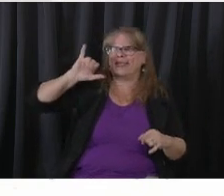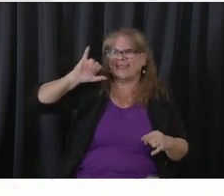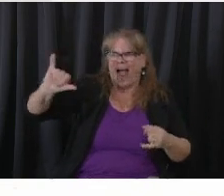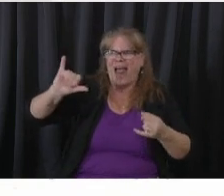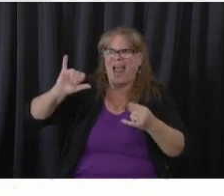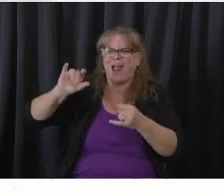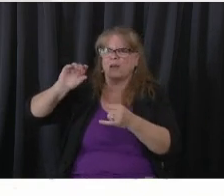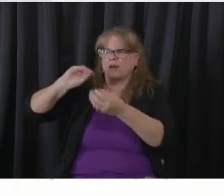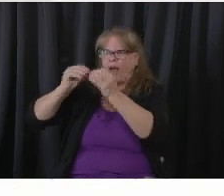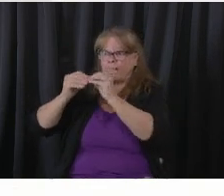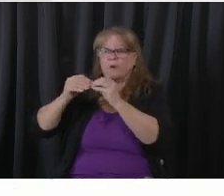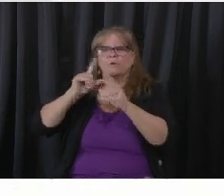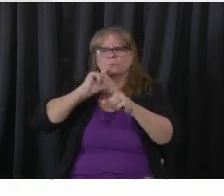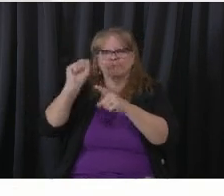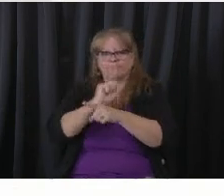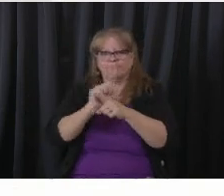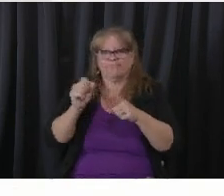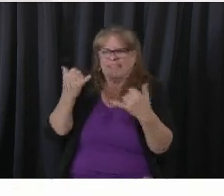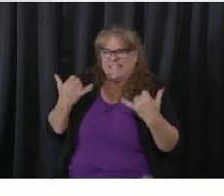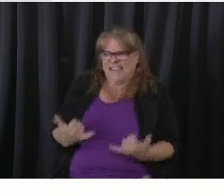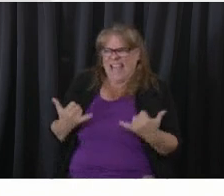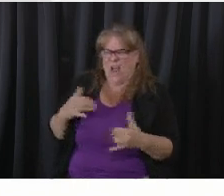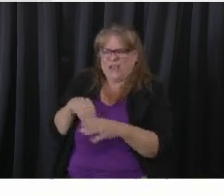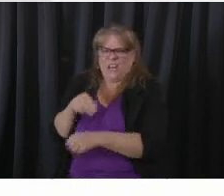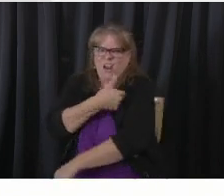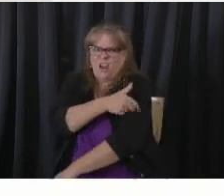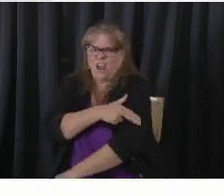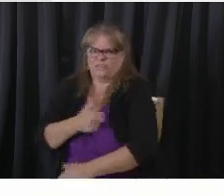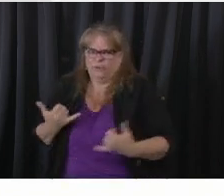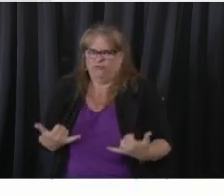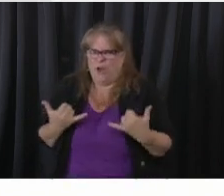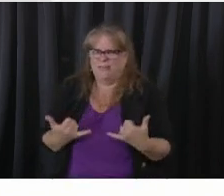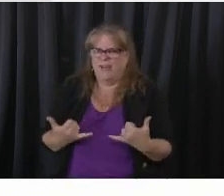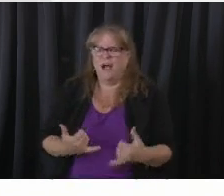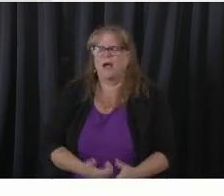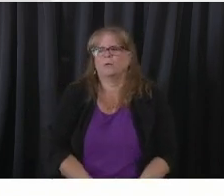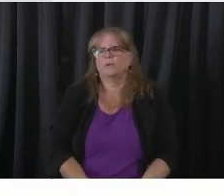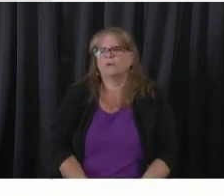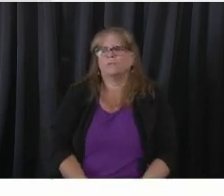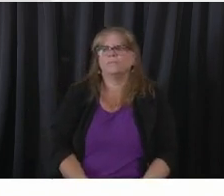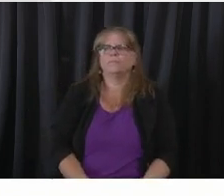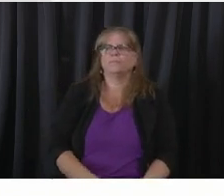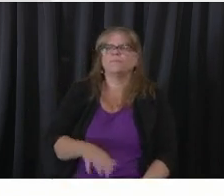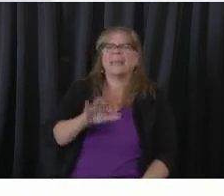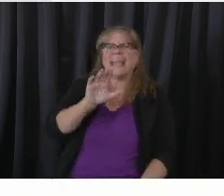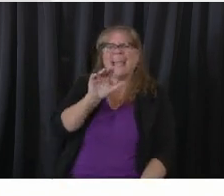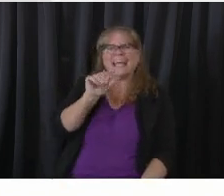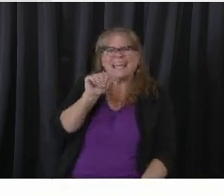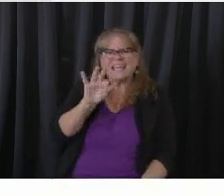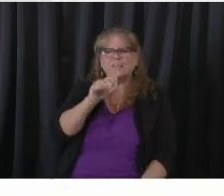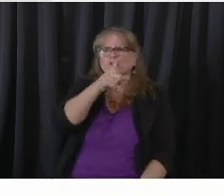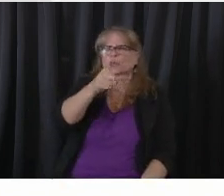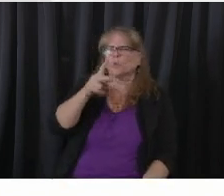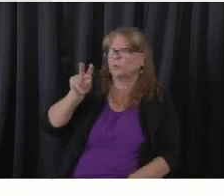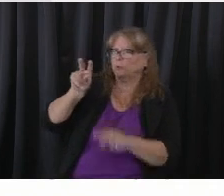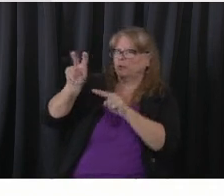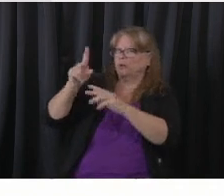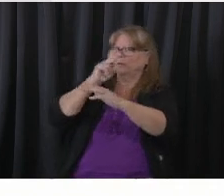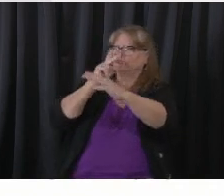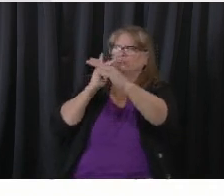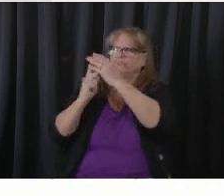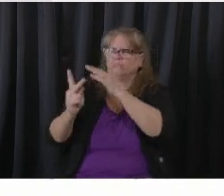And so if we carry those projections further forward into the Thanksgiving or Christmas winter holiday season, what you'll